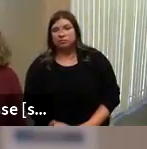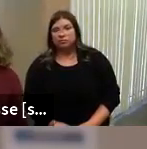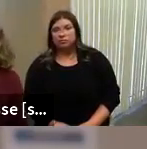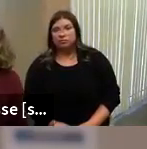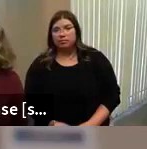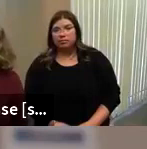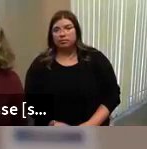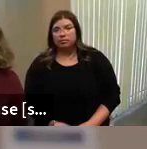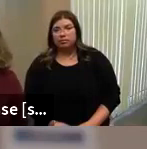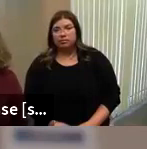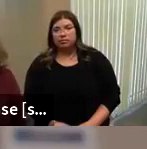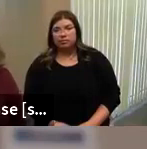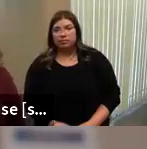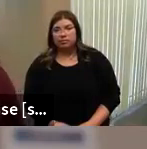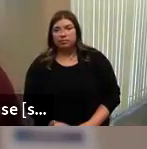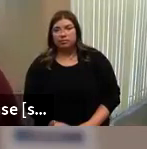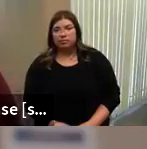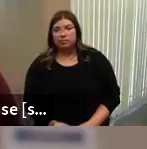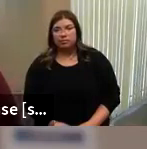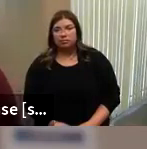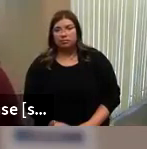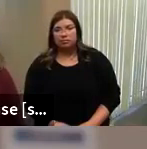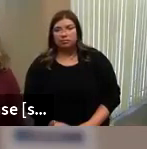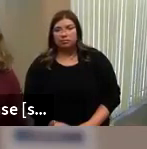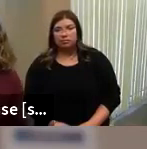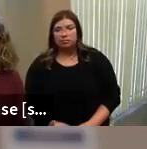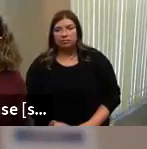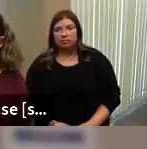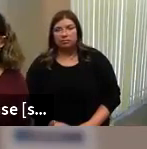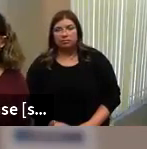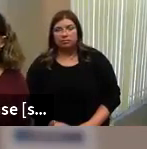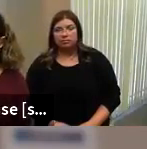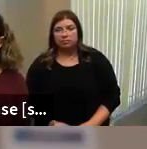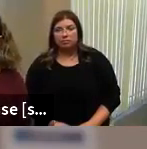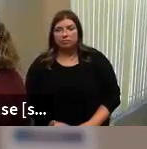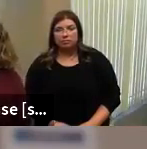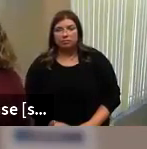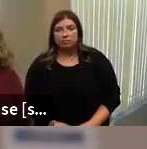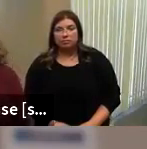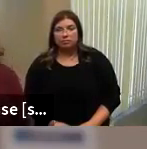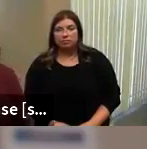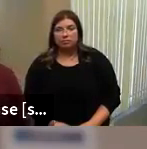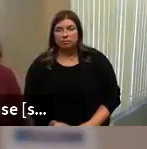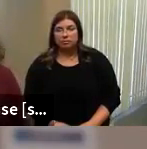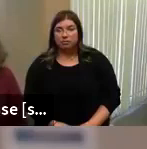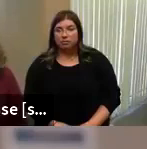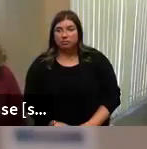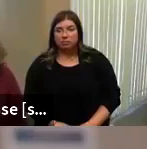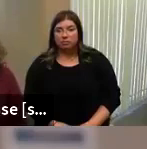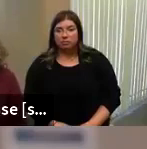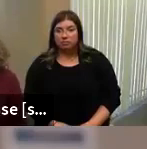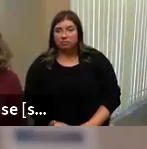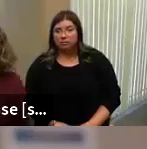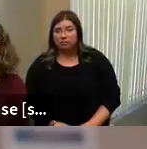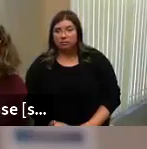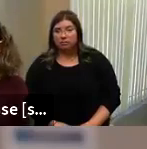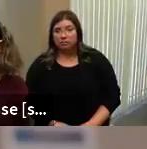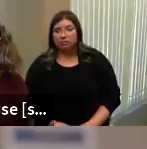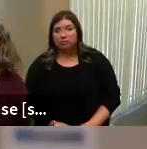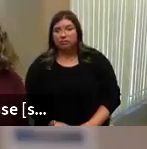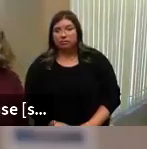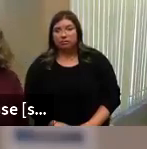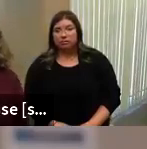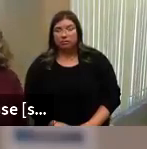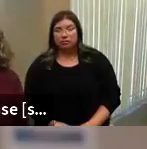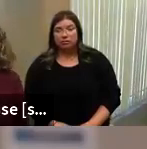platform interpreting that will be done. So spoken English plus American Sign Language, conversational right up to